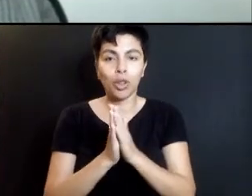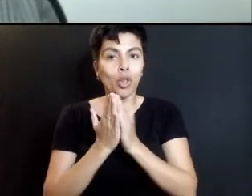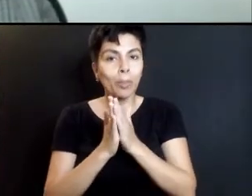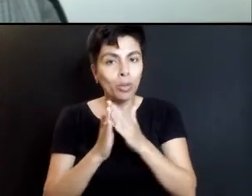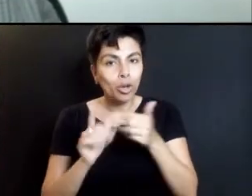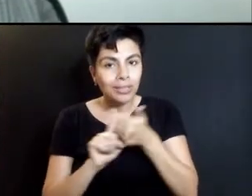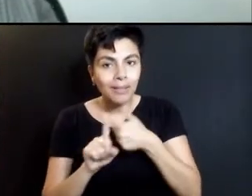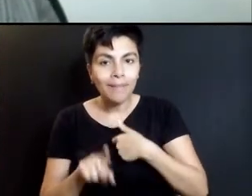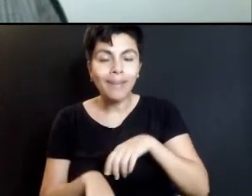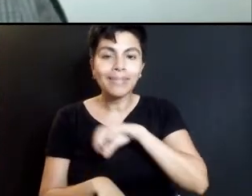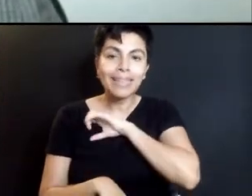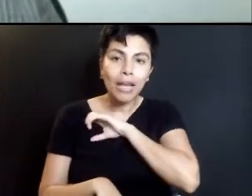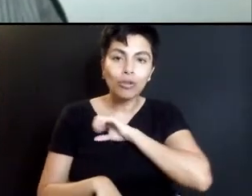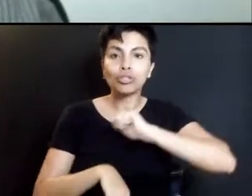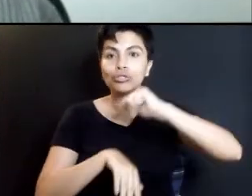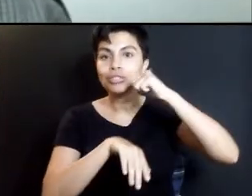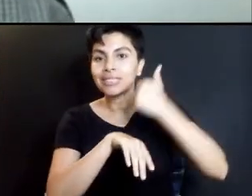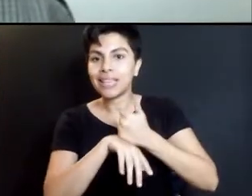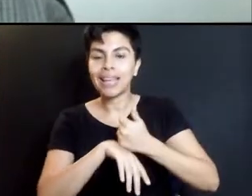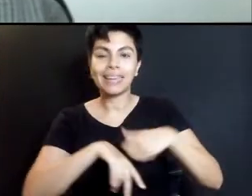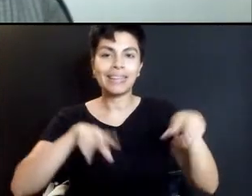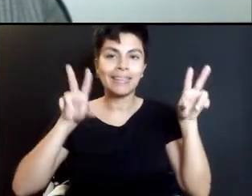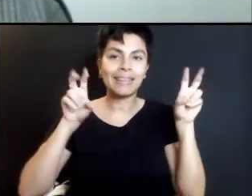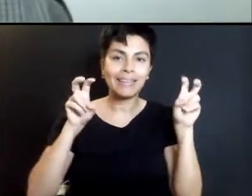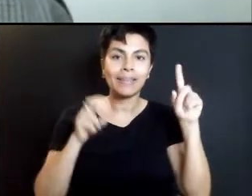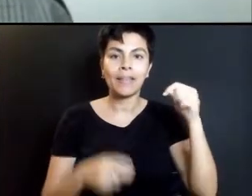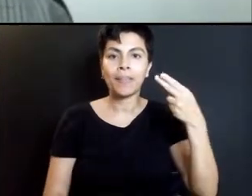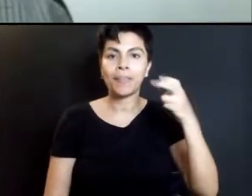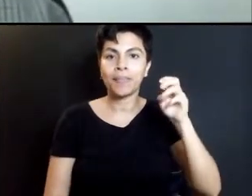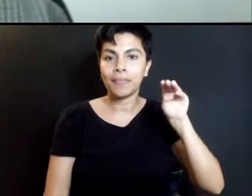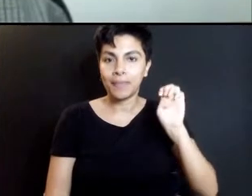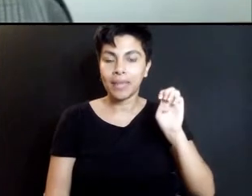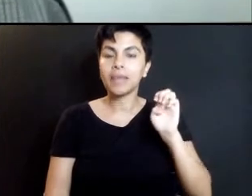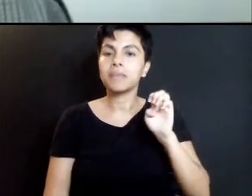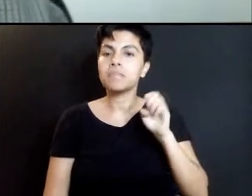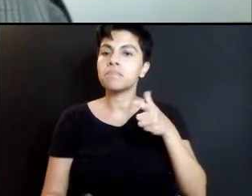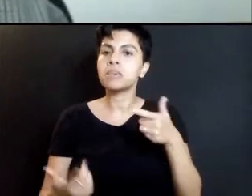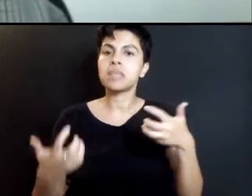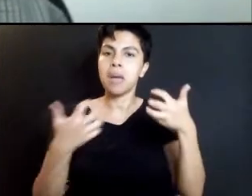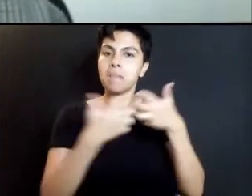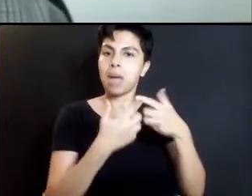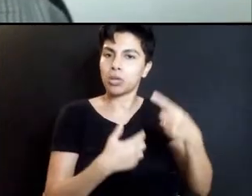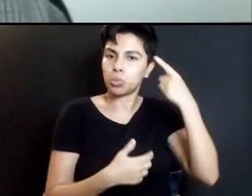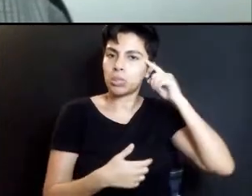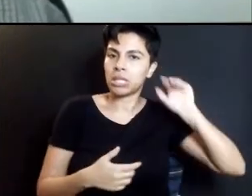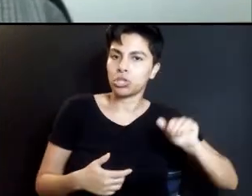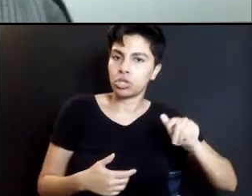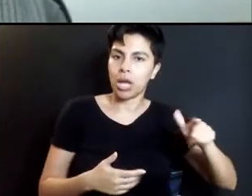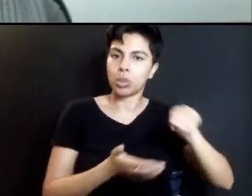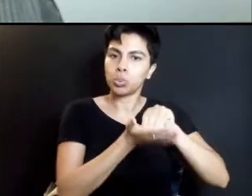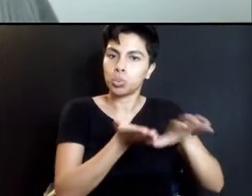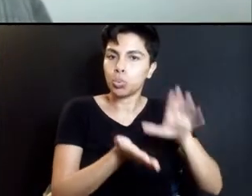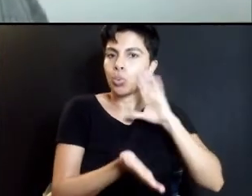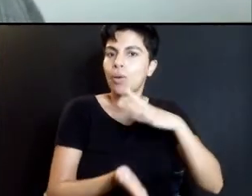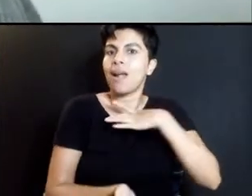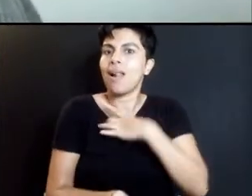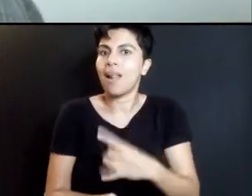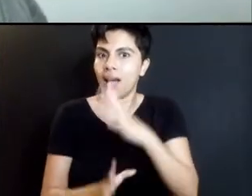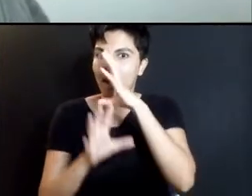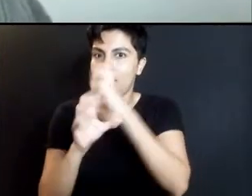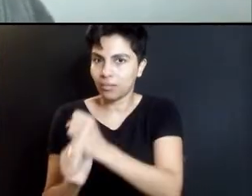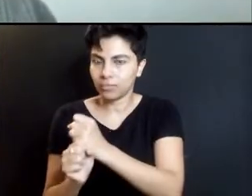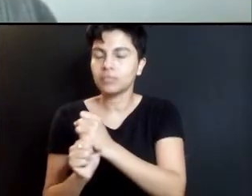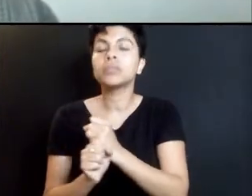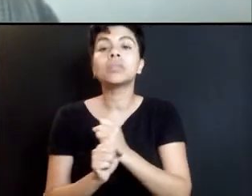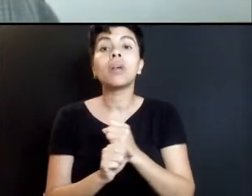character, setting, and themes that you think your child or your student will like. Then